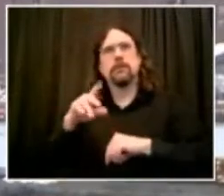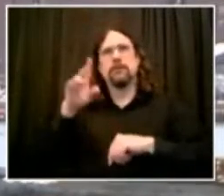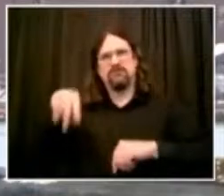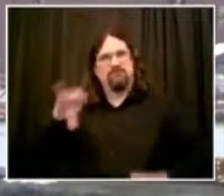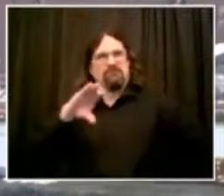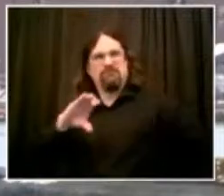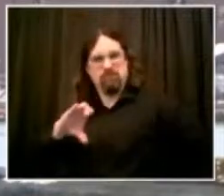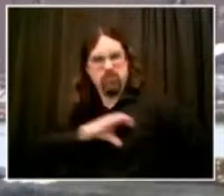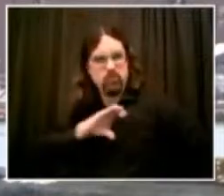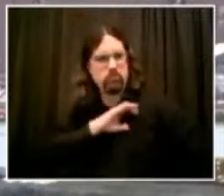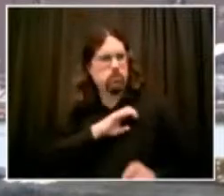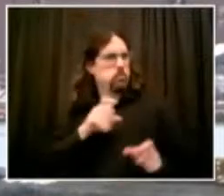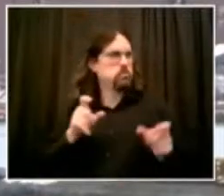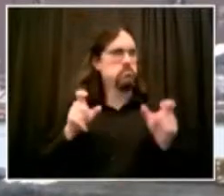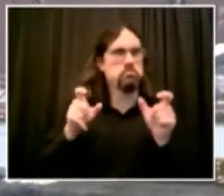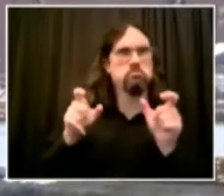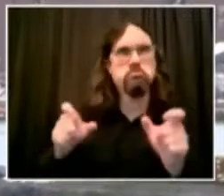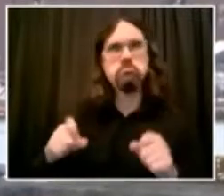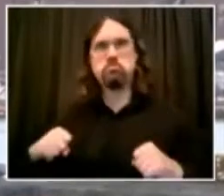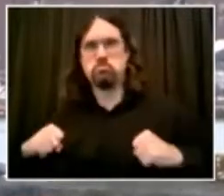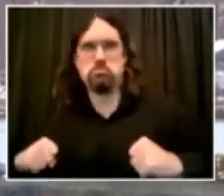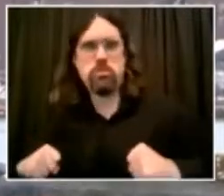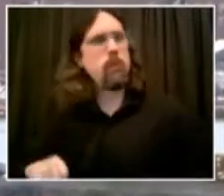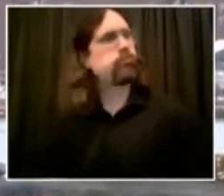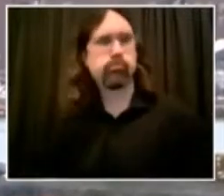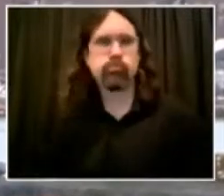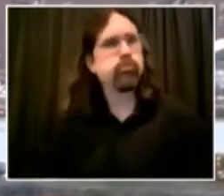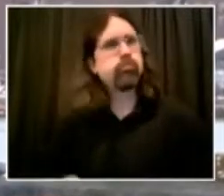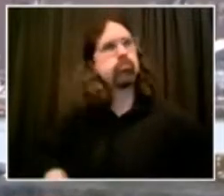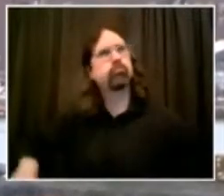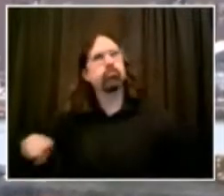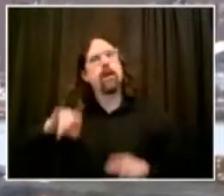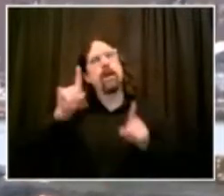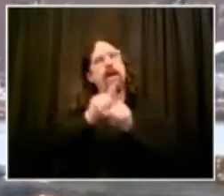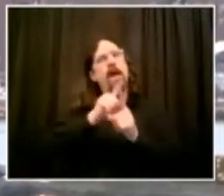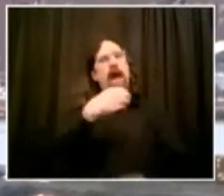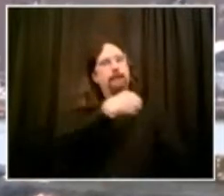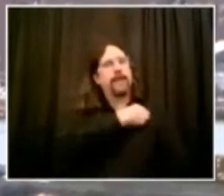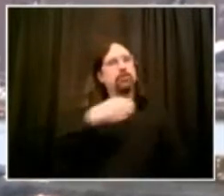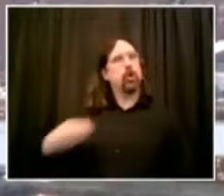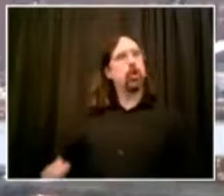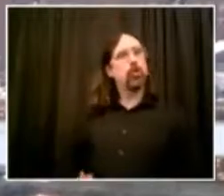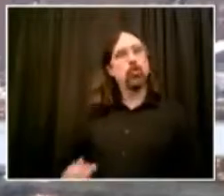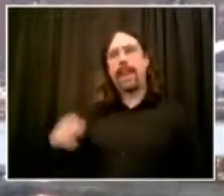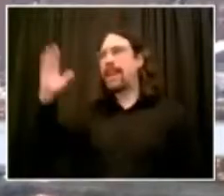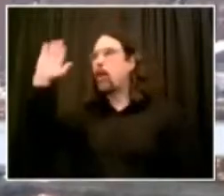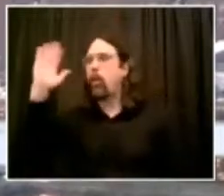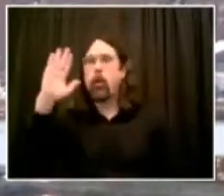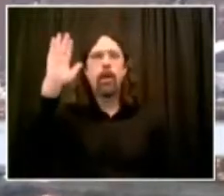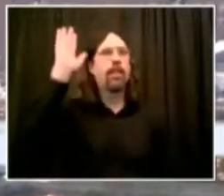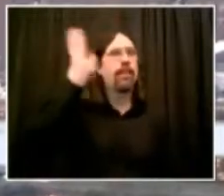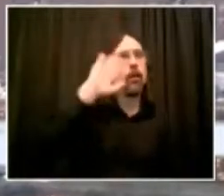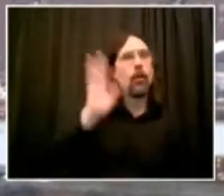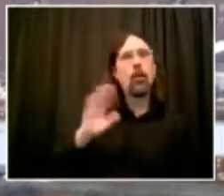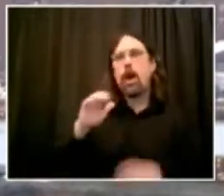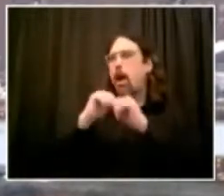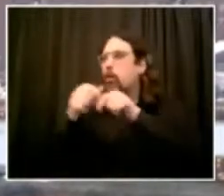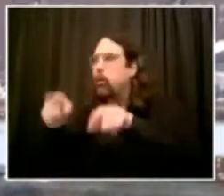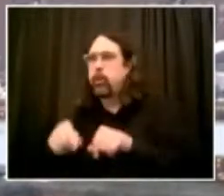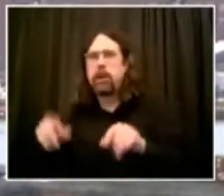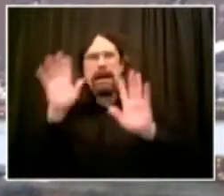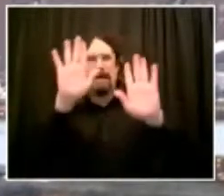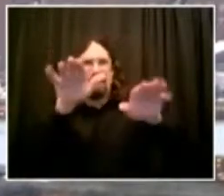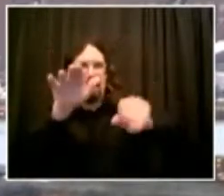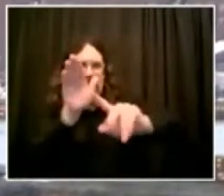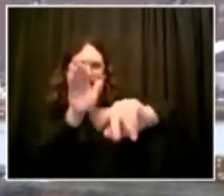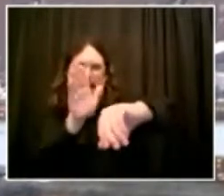with parents, work with kids. They have a different approach. They are not there to do enforcement. They are available, as you